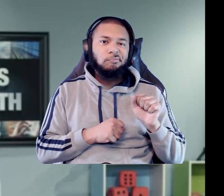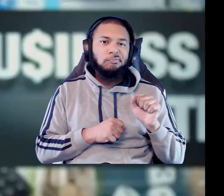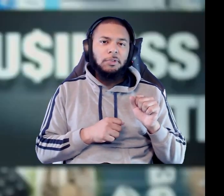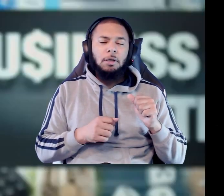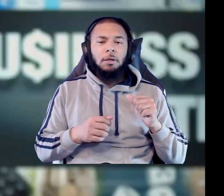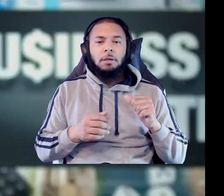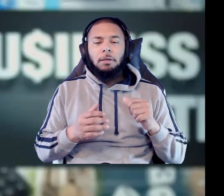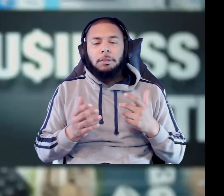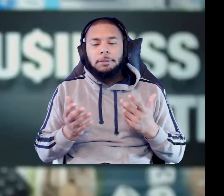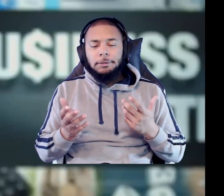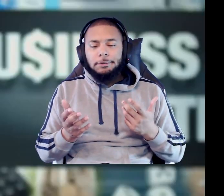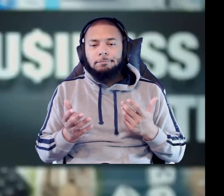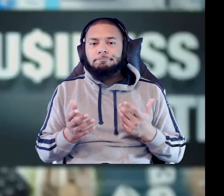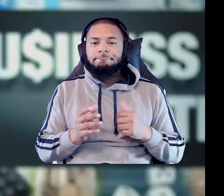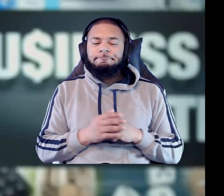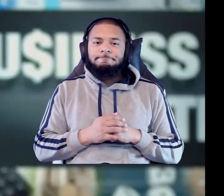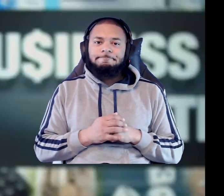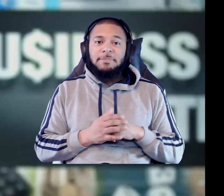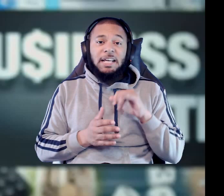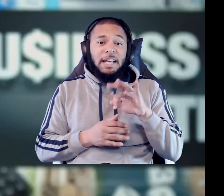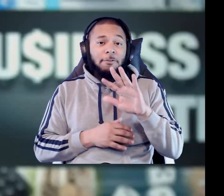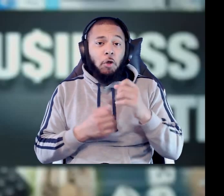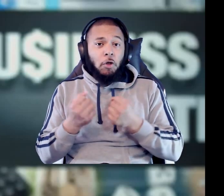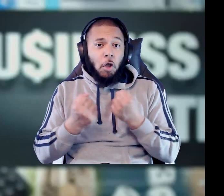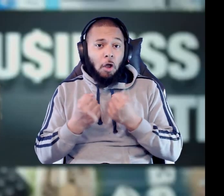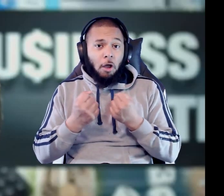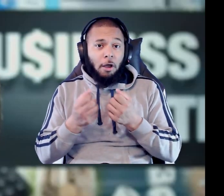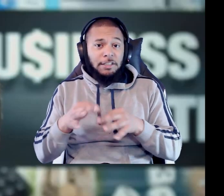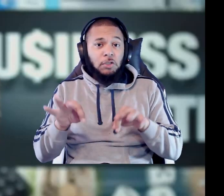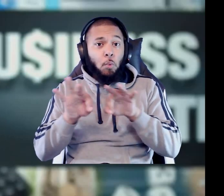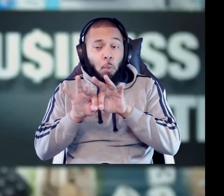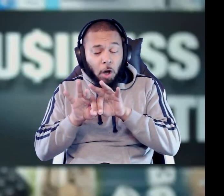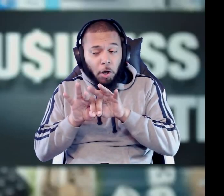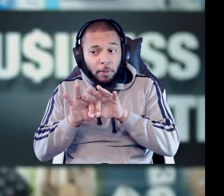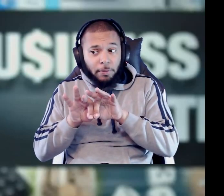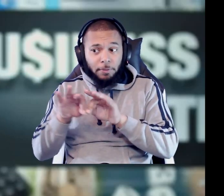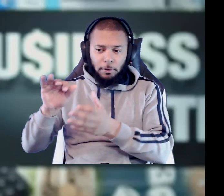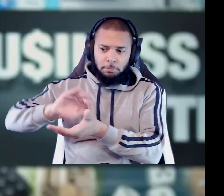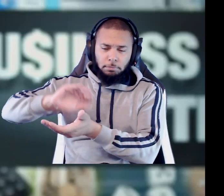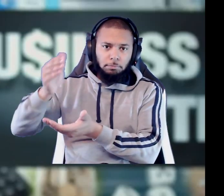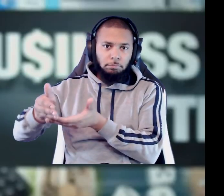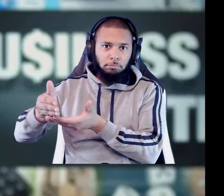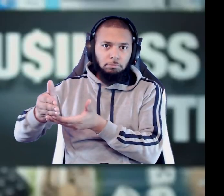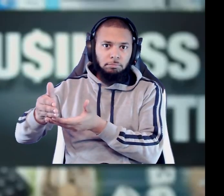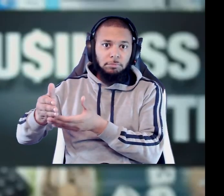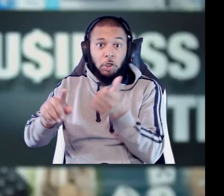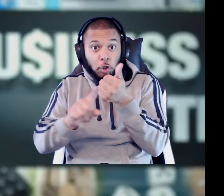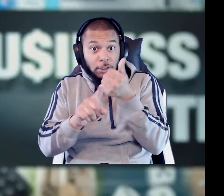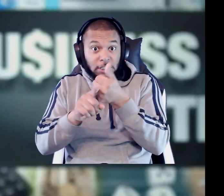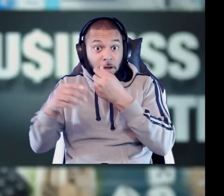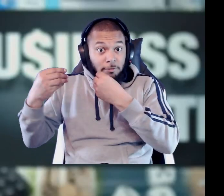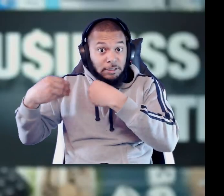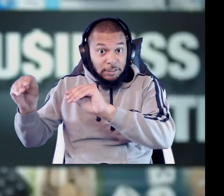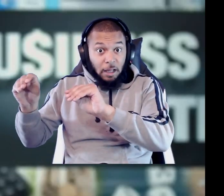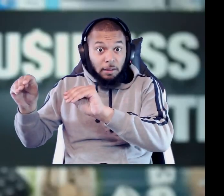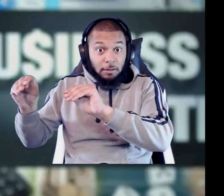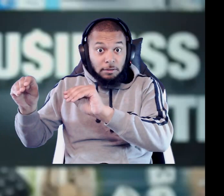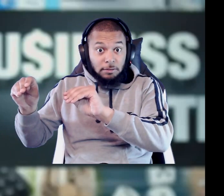trade-in. If your car is worth a certain amount of money, if you were to just sell it from one person to